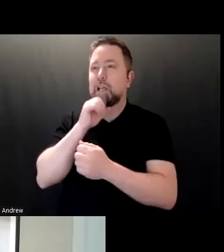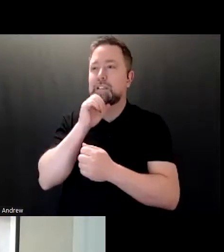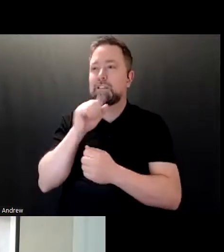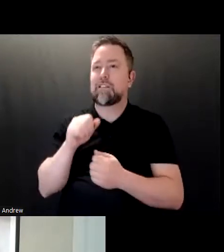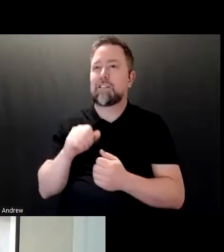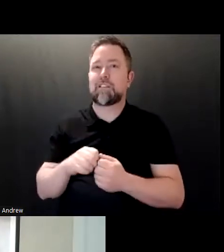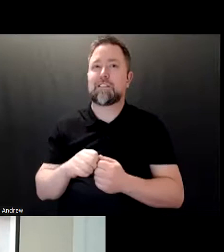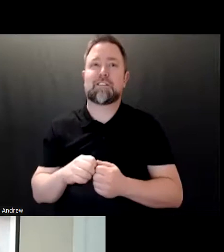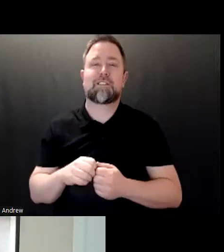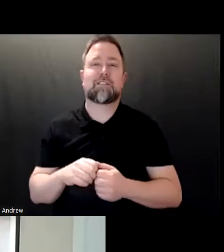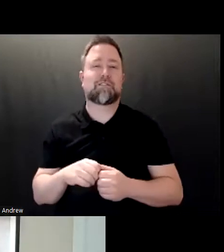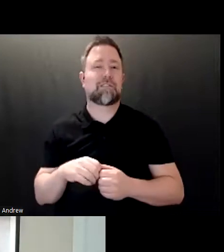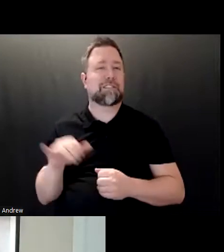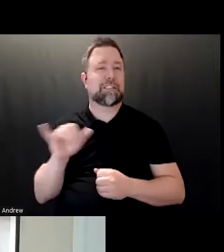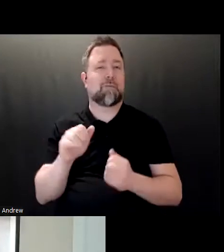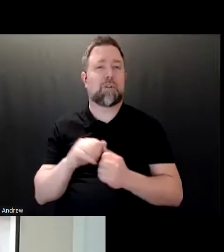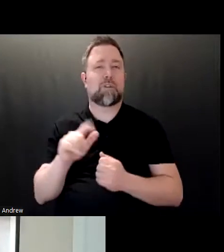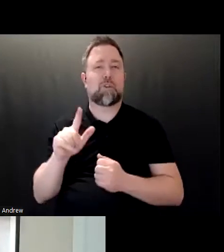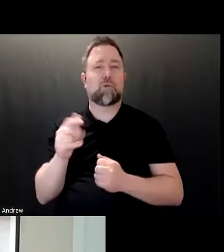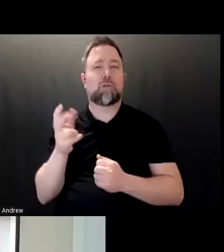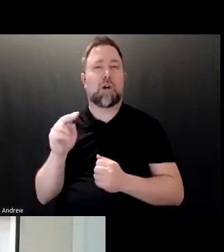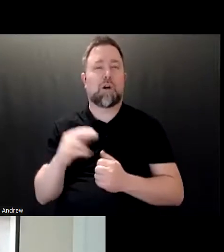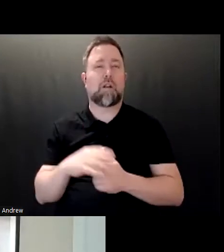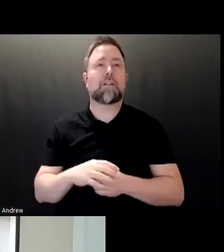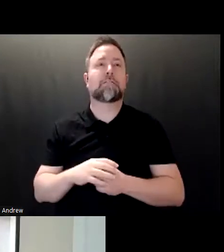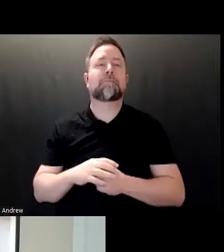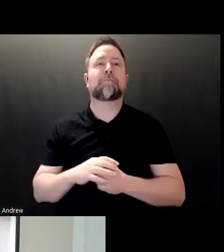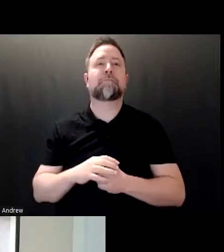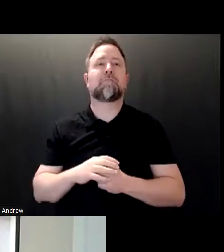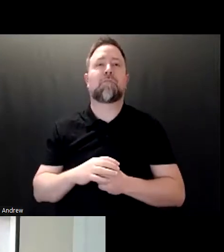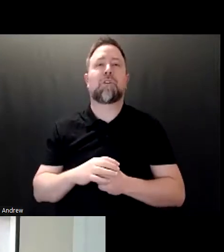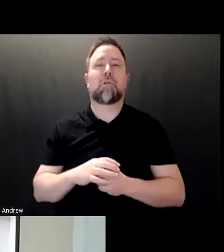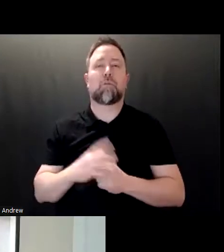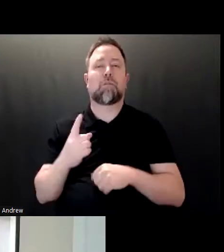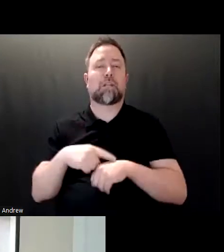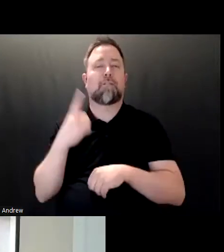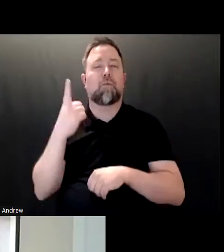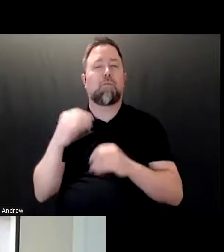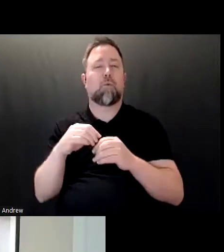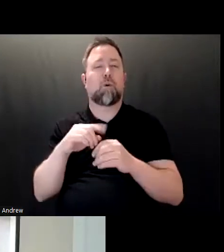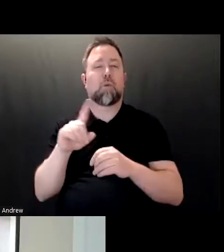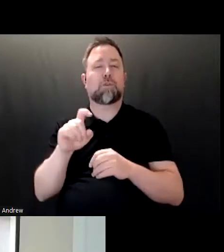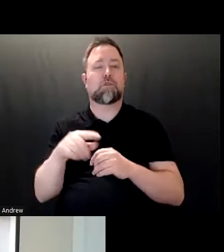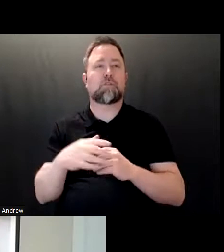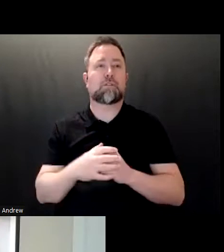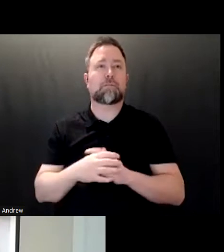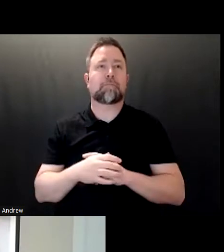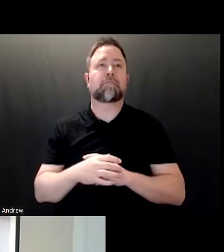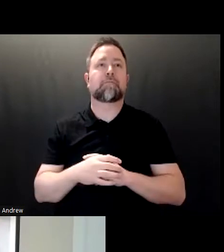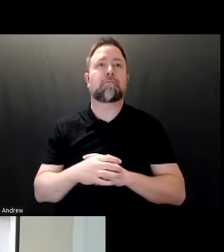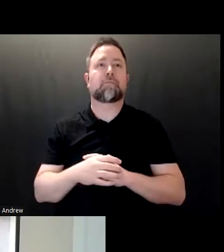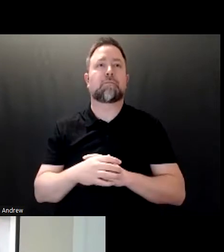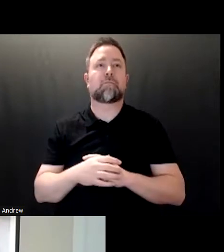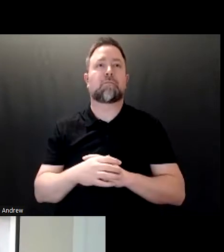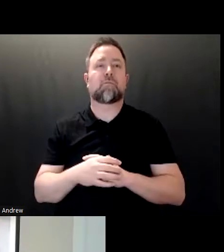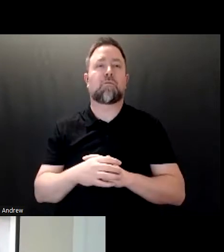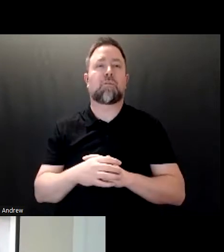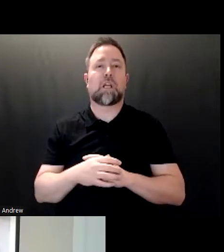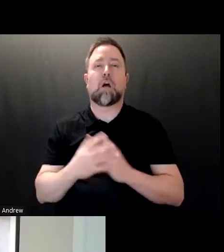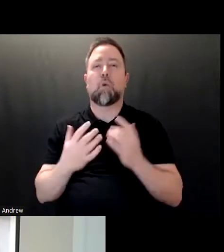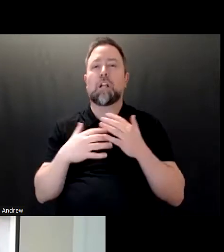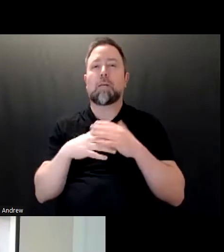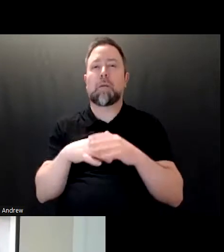our visitors who either reinvigorate or begin a new creative practice. And that can be an inspired dinner, that can be a piece